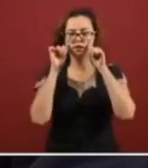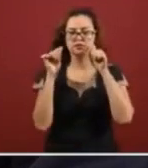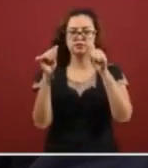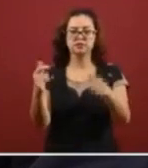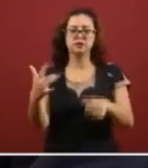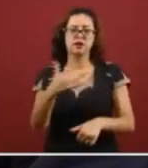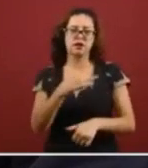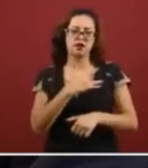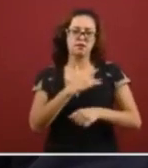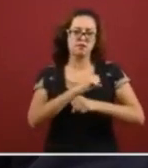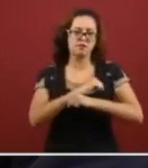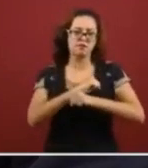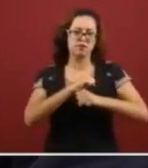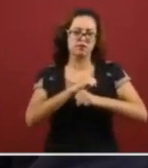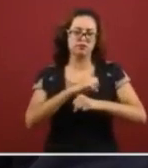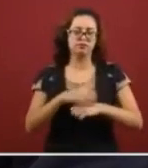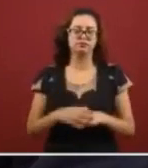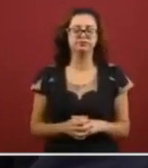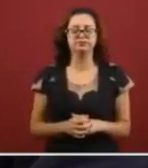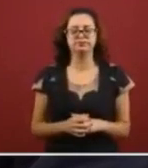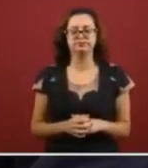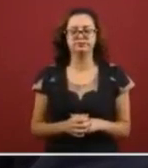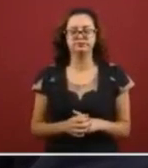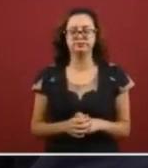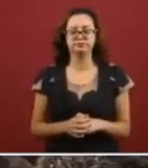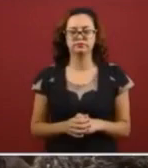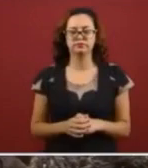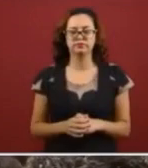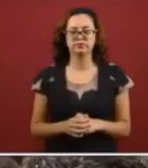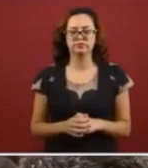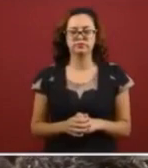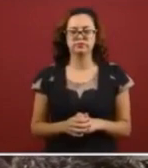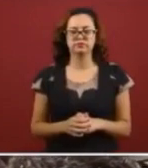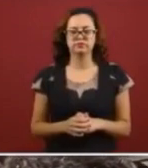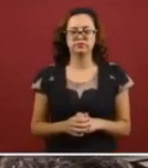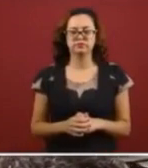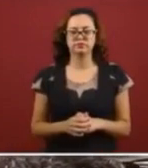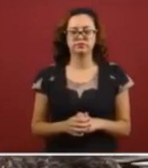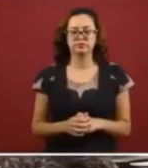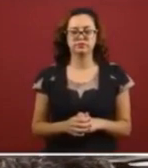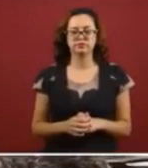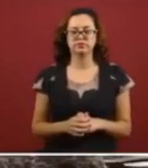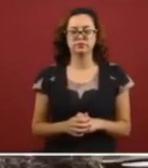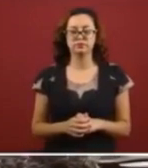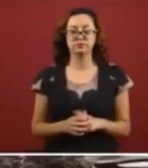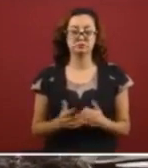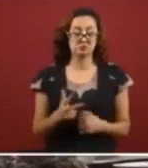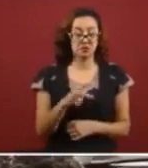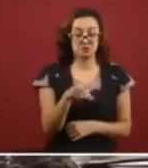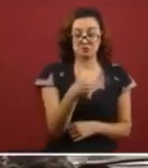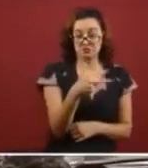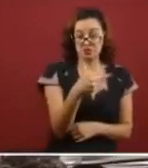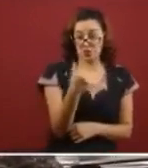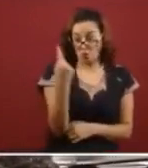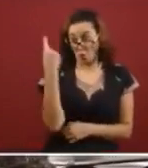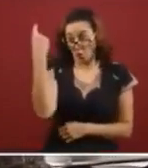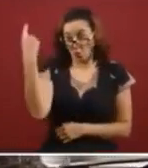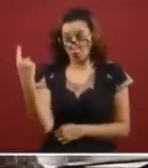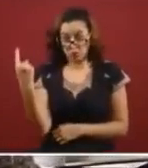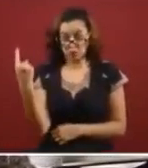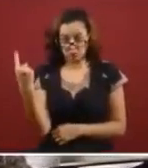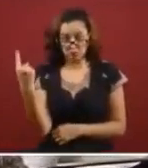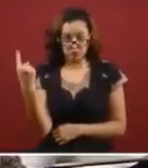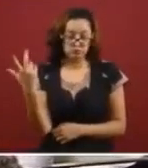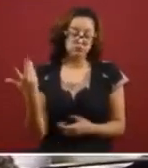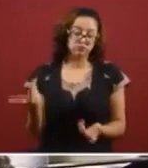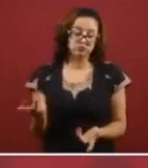infarto. Say for example, a stroke de los or heart attack. 13. Of the 13,